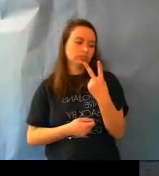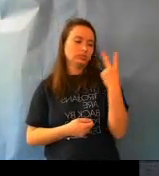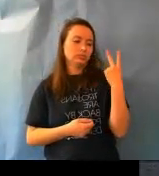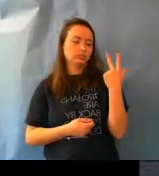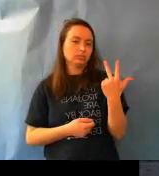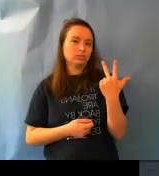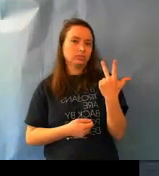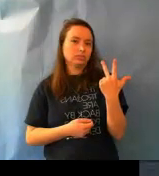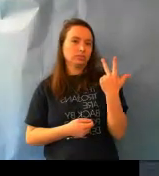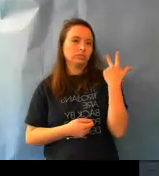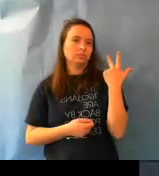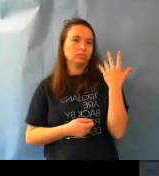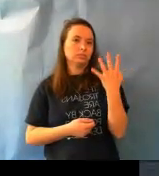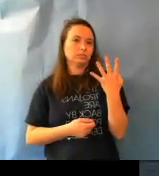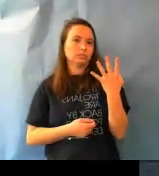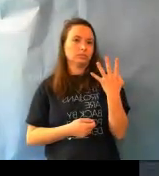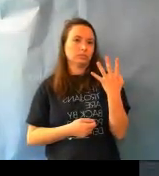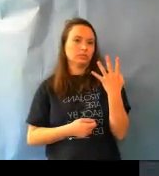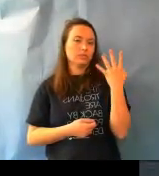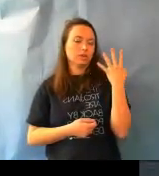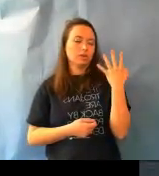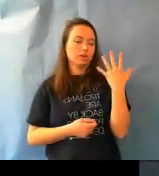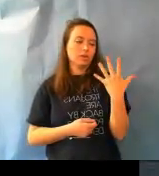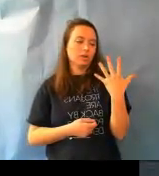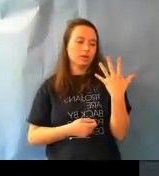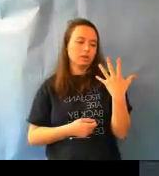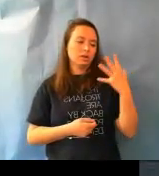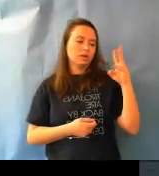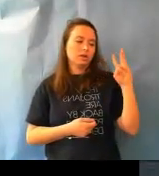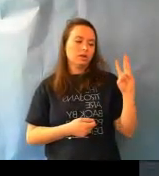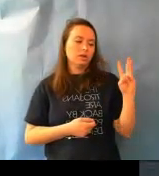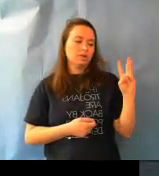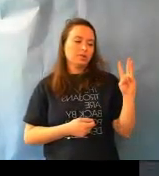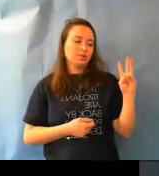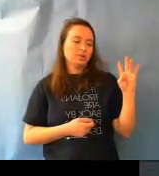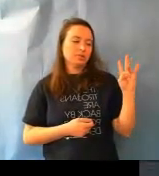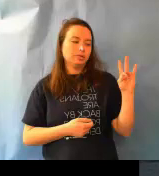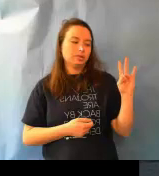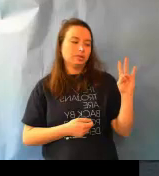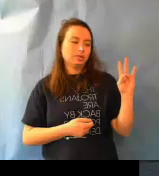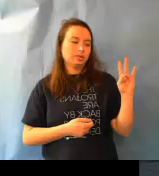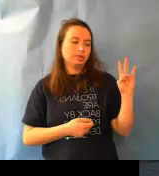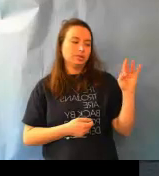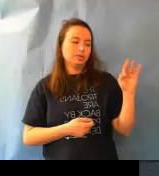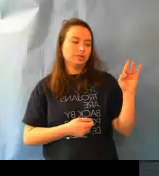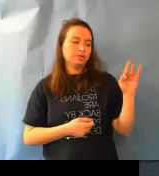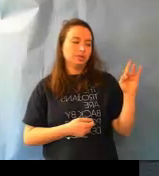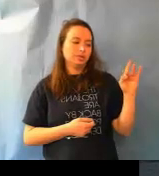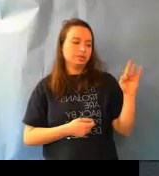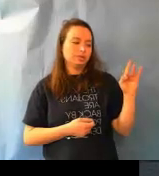2, 3, 4, 5, 6,